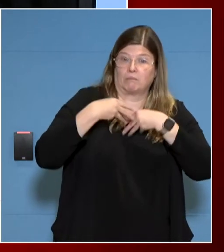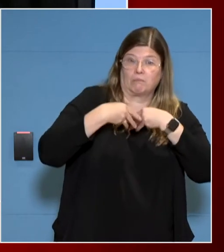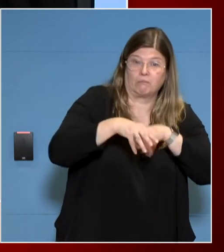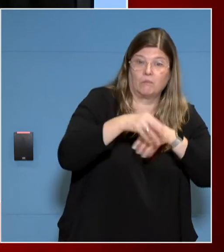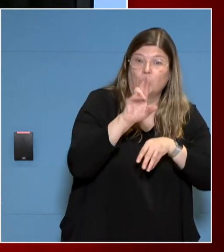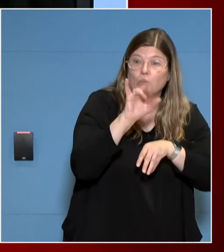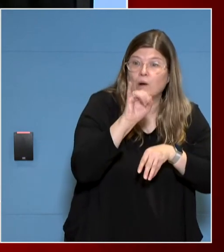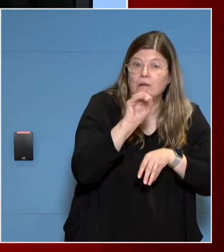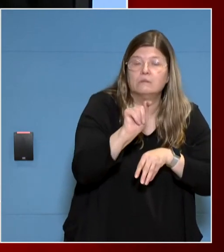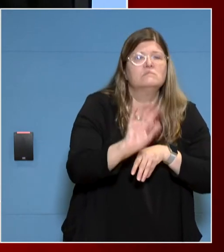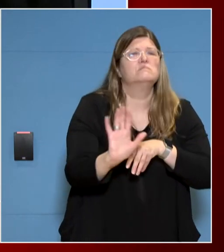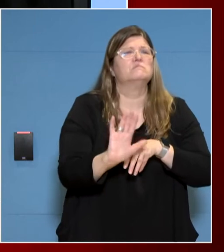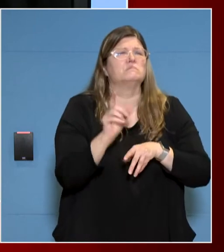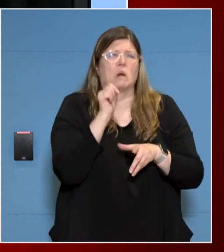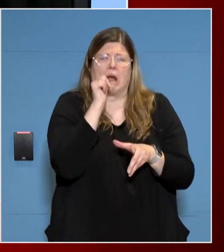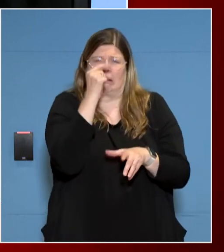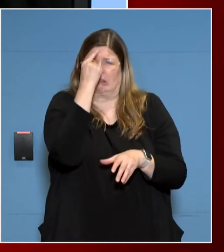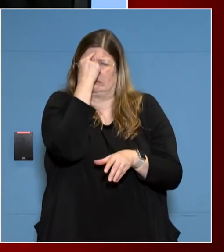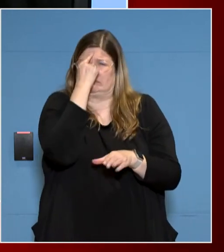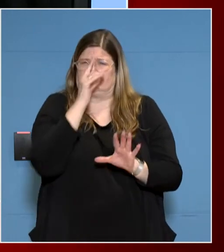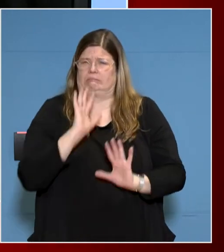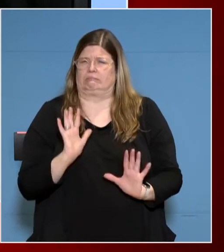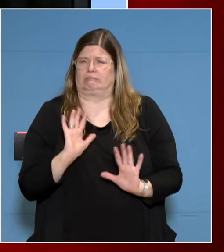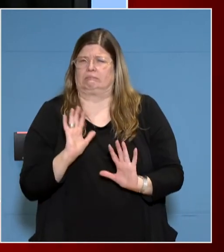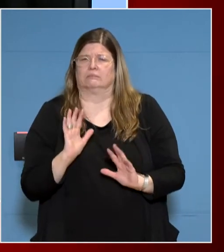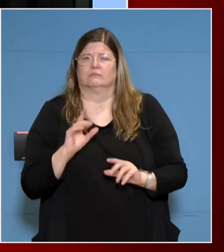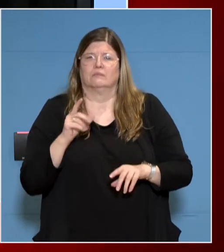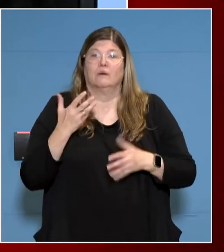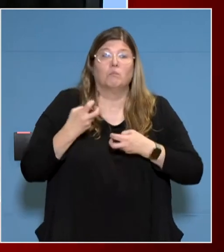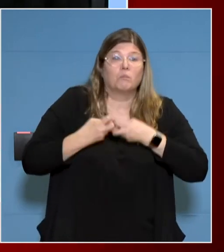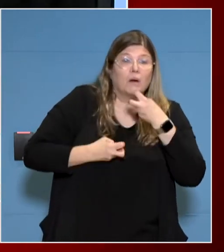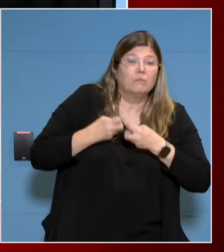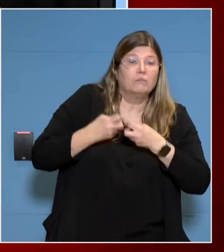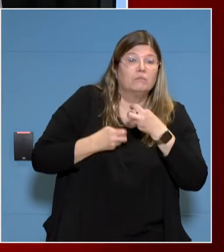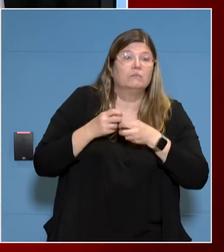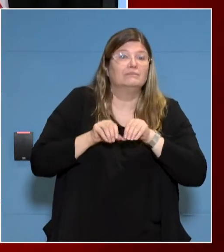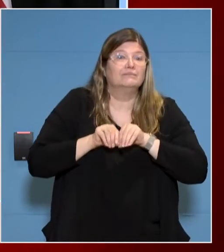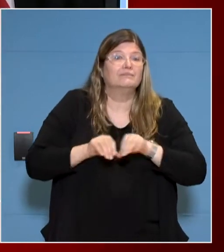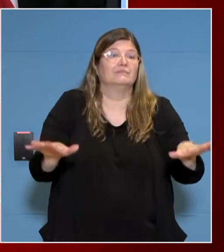the prevalence of guns in our city. All right, thank you.